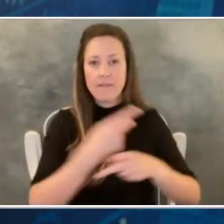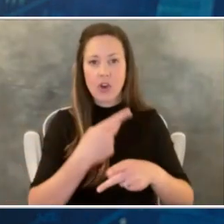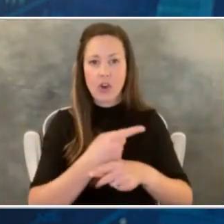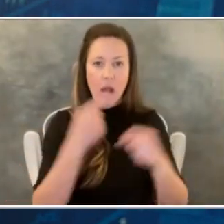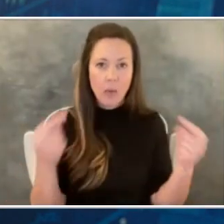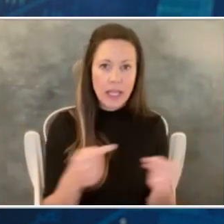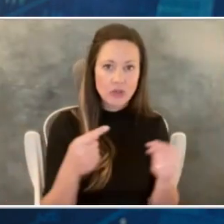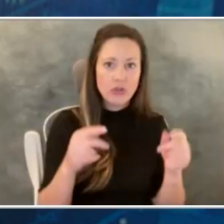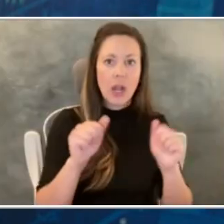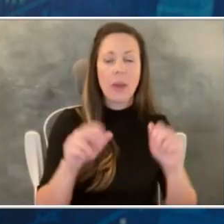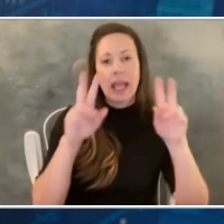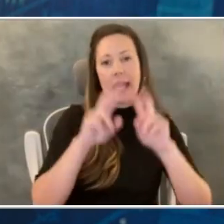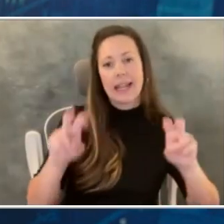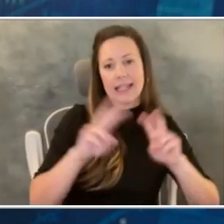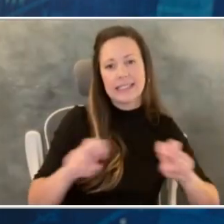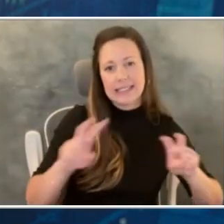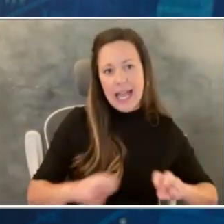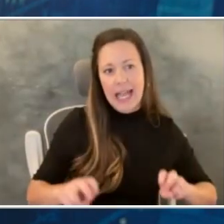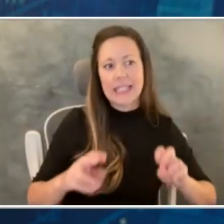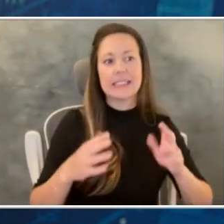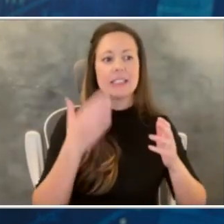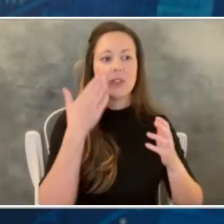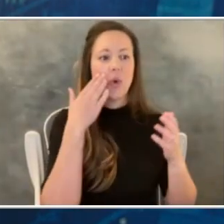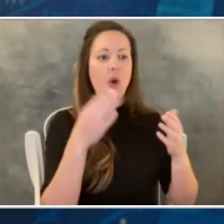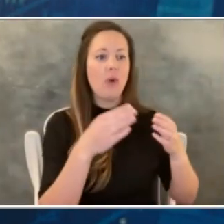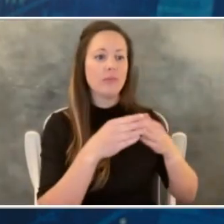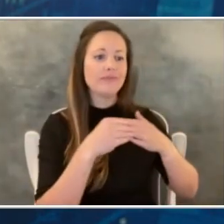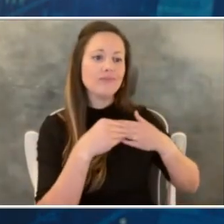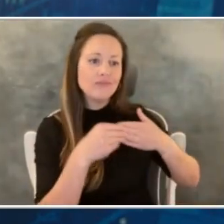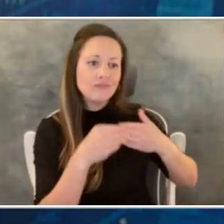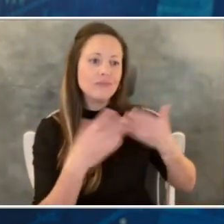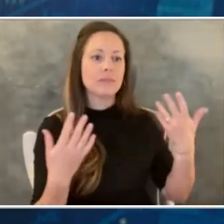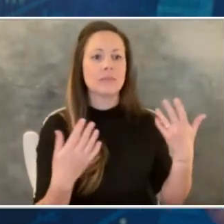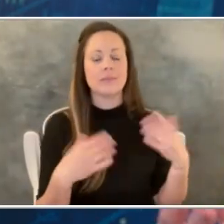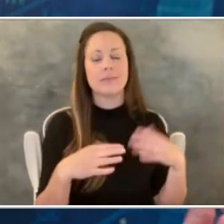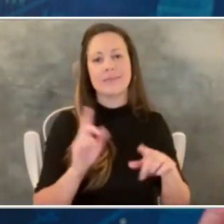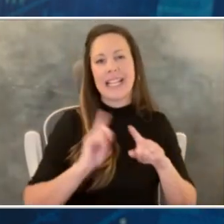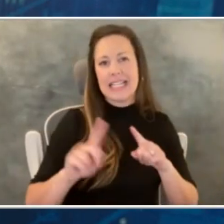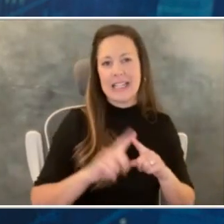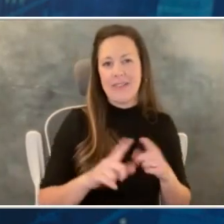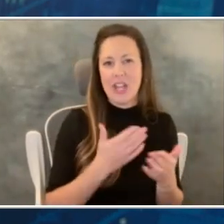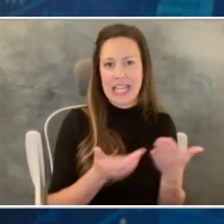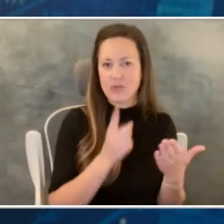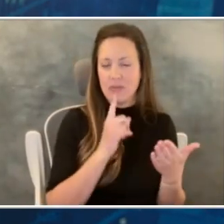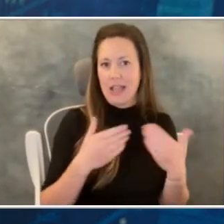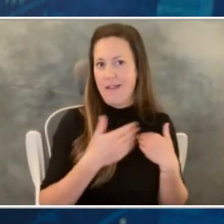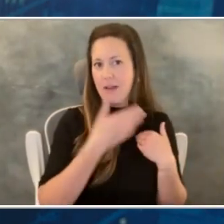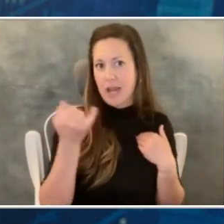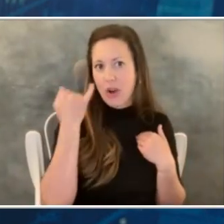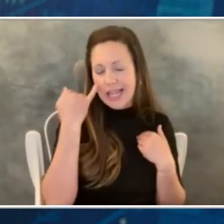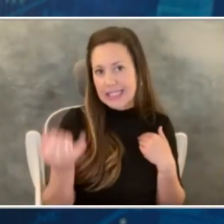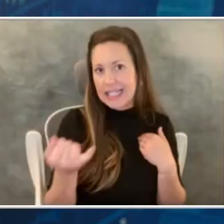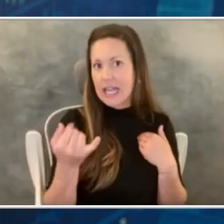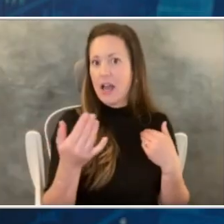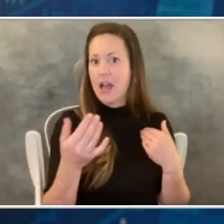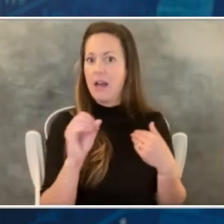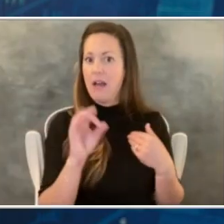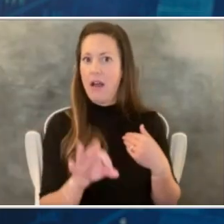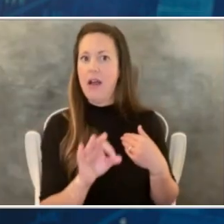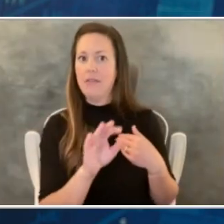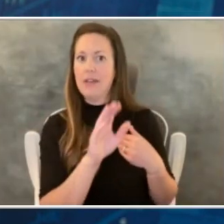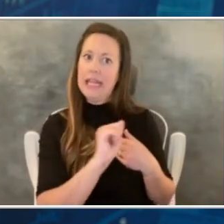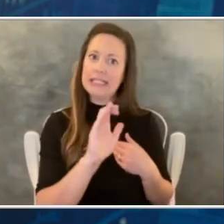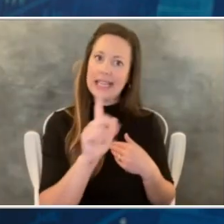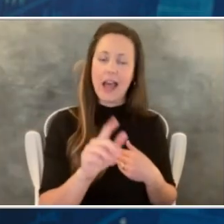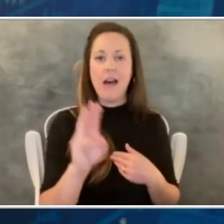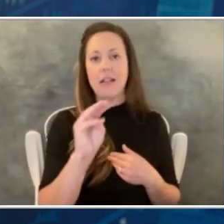assess laxity in certain planes to kind of have an idea that maybe has an ACL, an MCL, things like that. But the